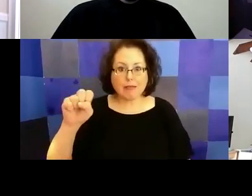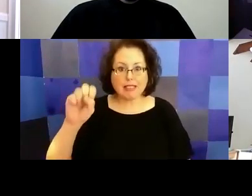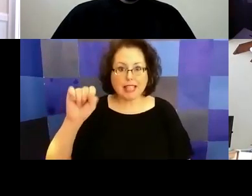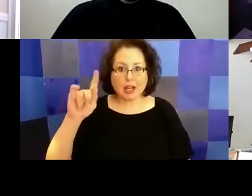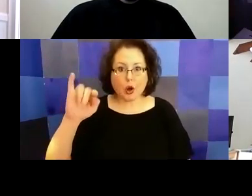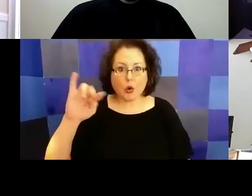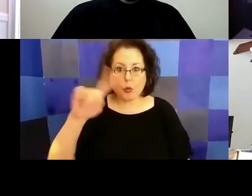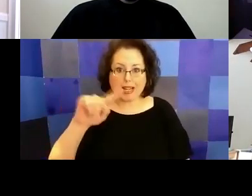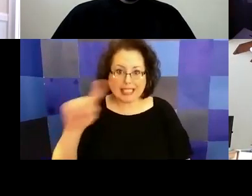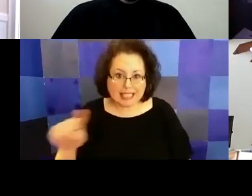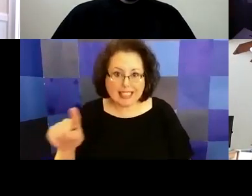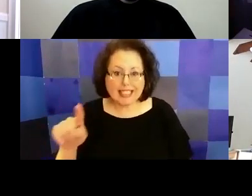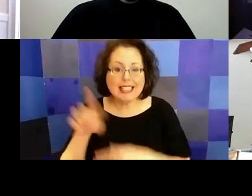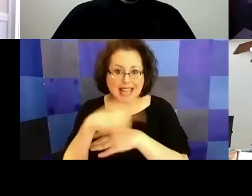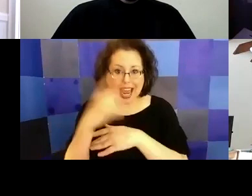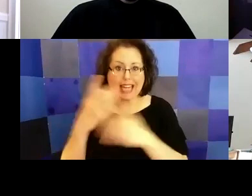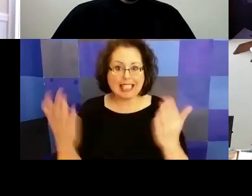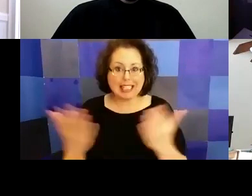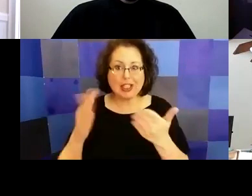Pittsburgh.